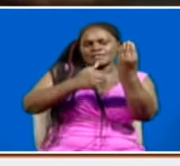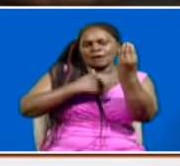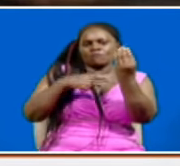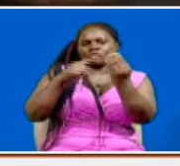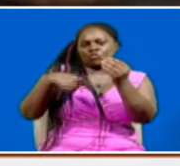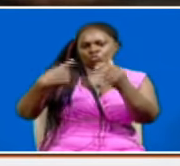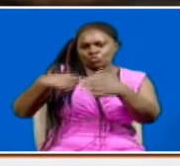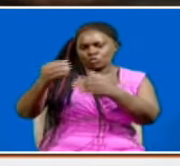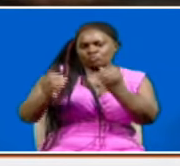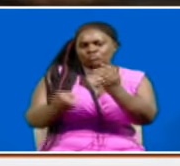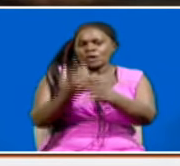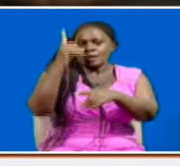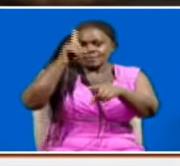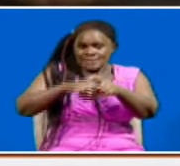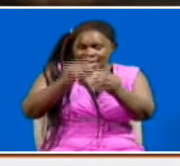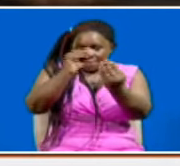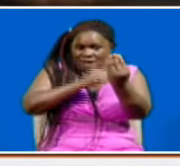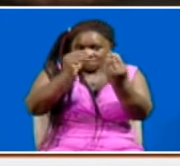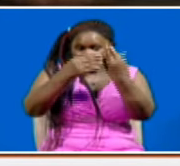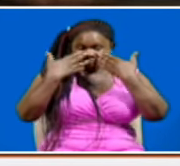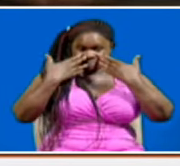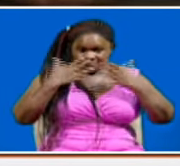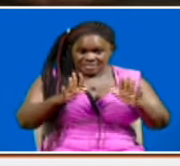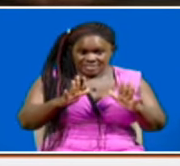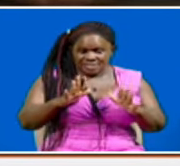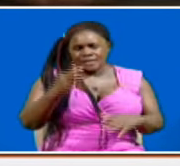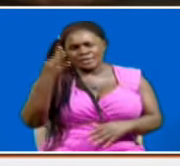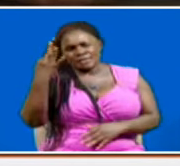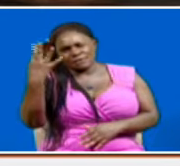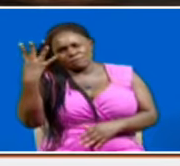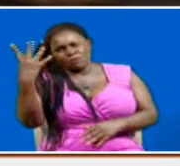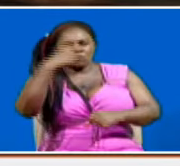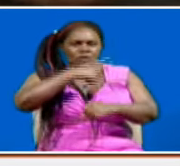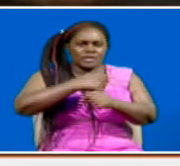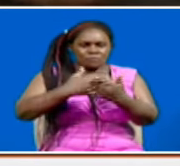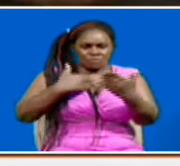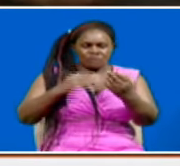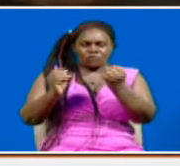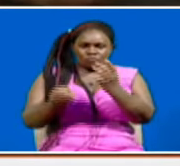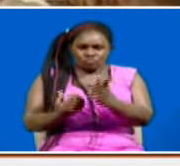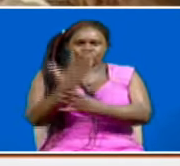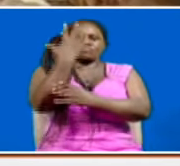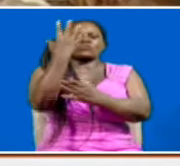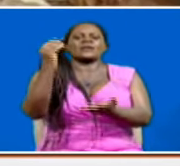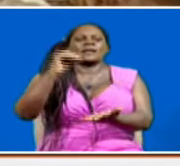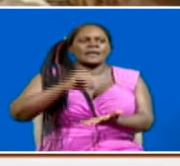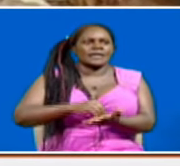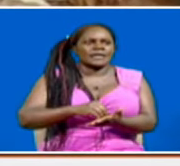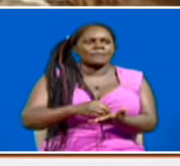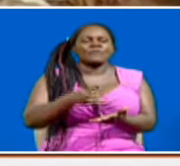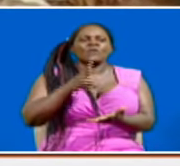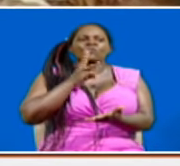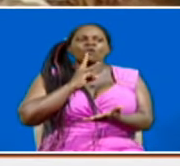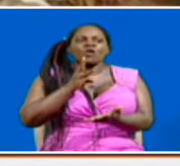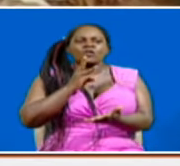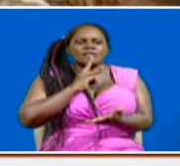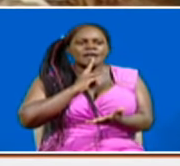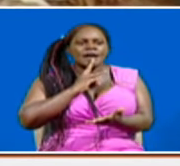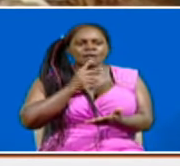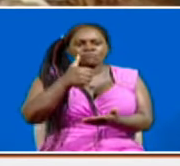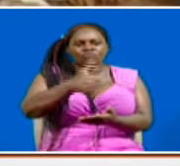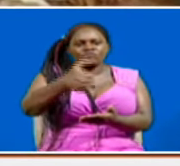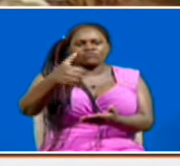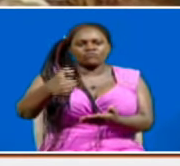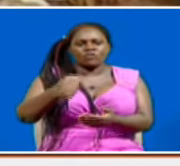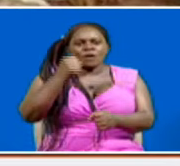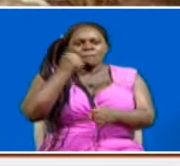on growing. Once you have harvested, it takes you about 3 to 4 days before the next one comes out. Watering is used for cooling